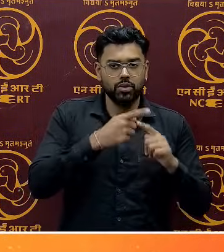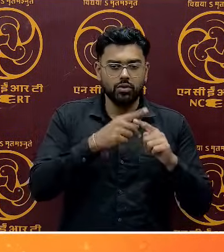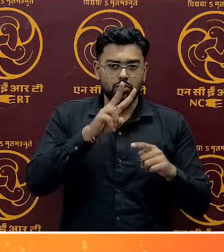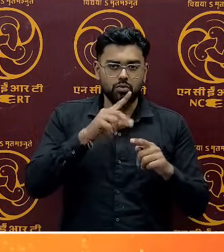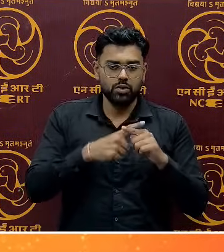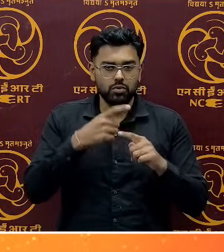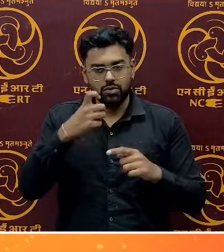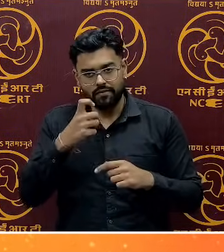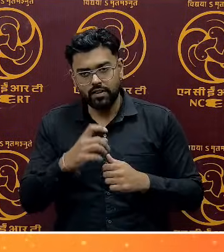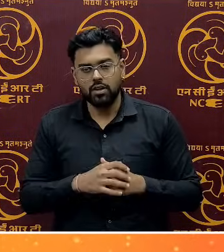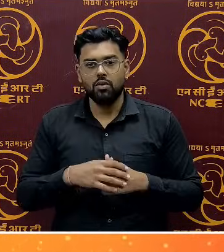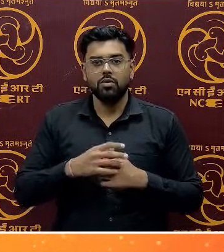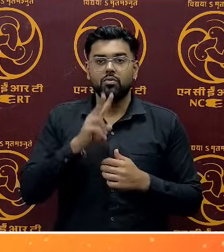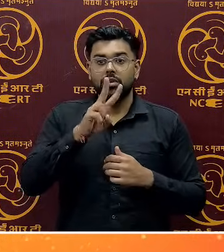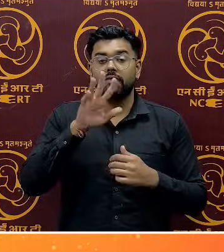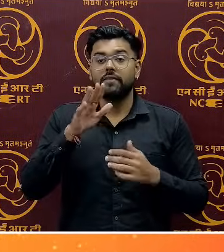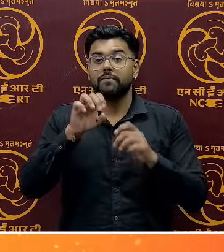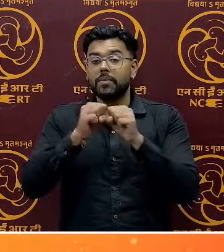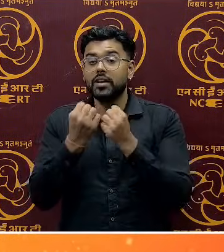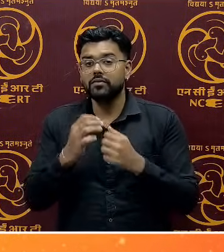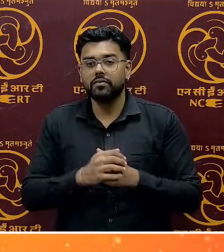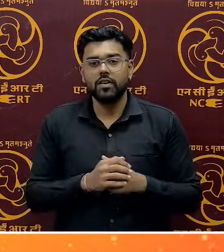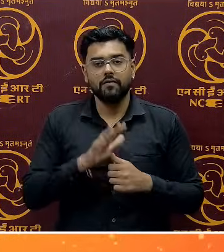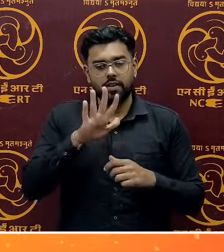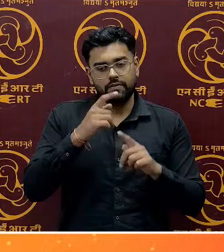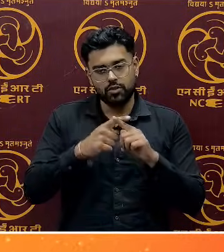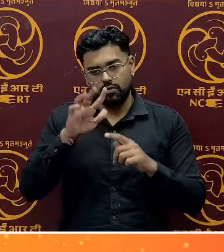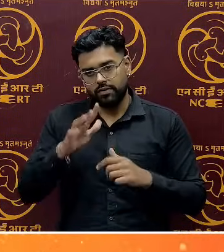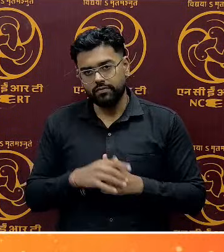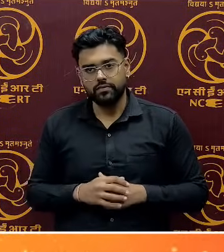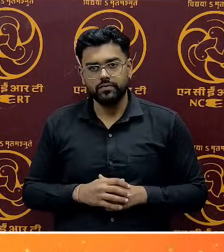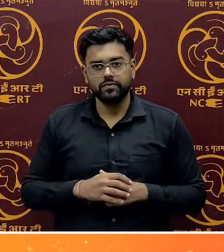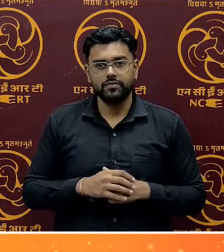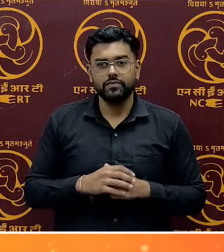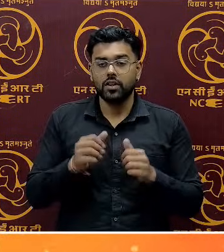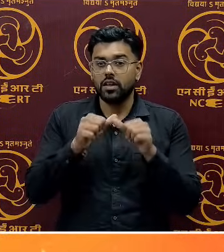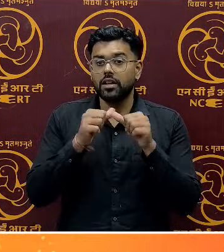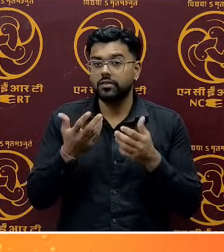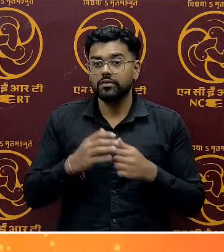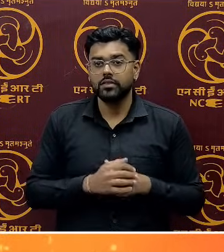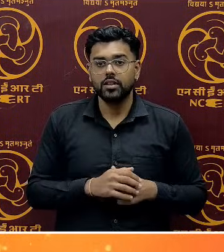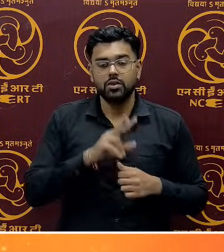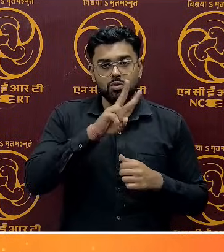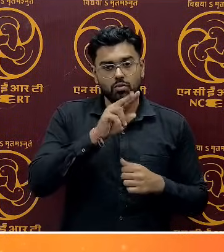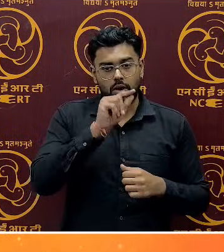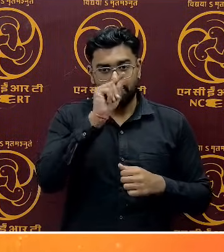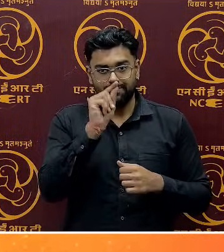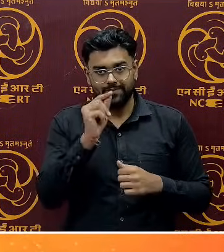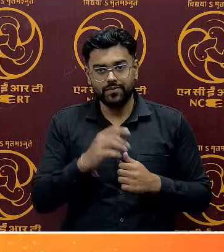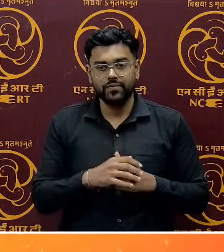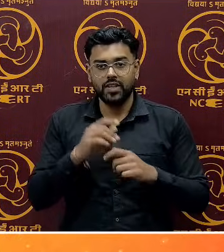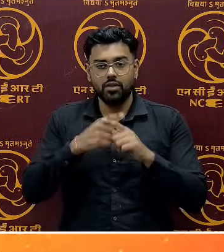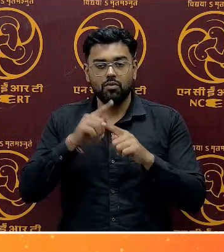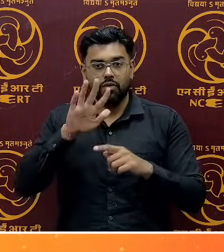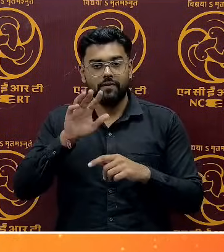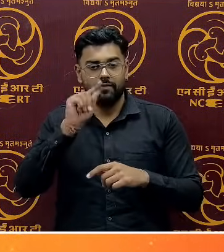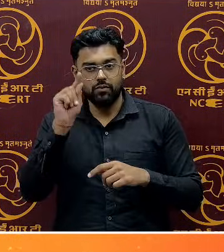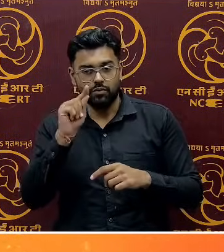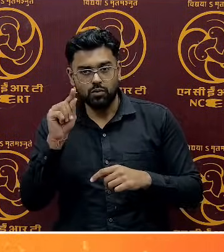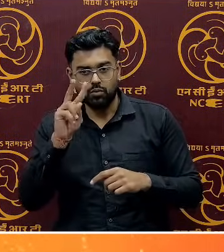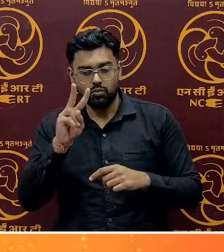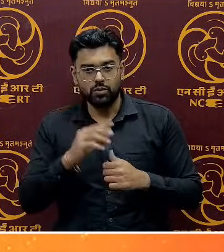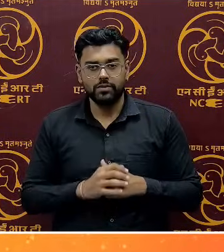7 and 25 can be broken as 5 into 5. So, the answer will be 2 to the power 3 into 5 to the power 2 into